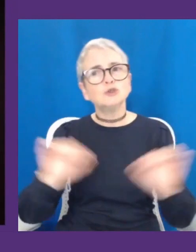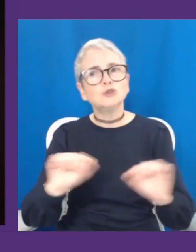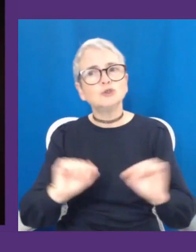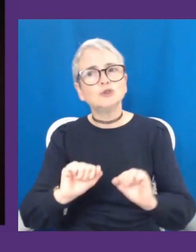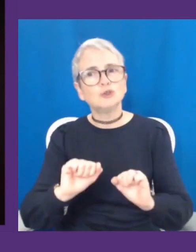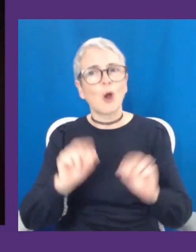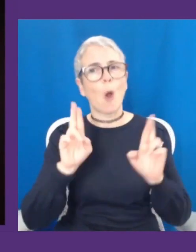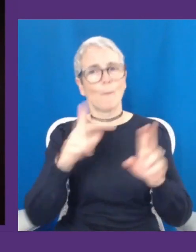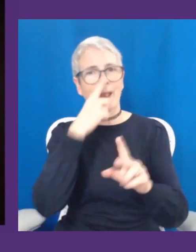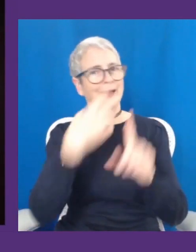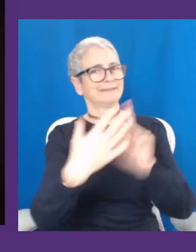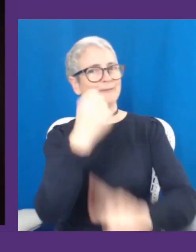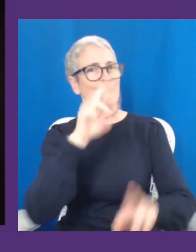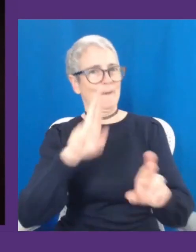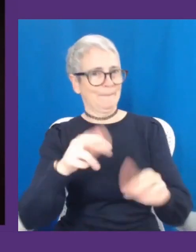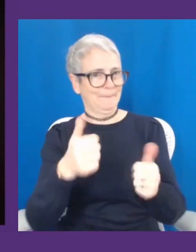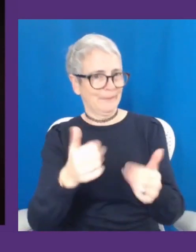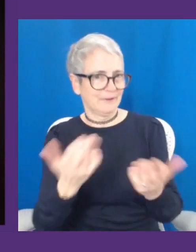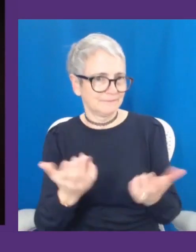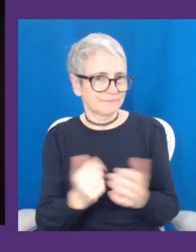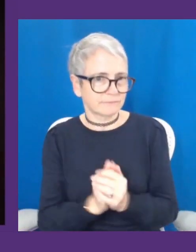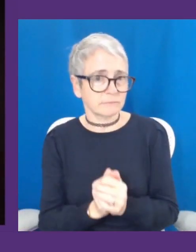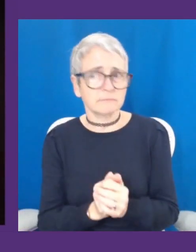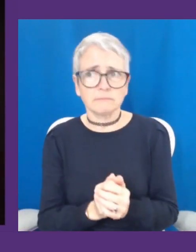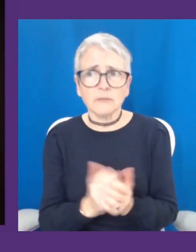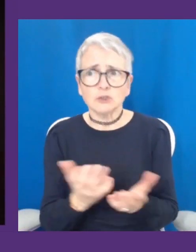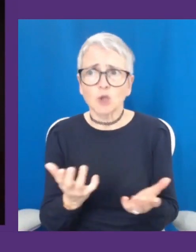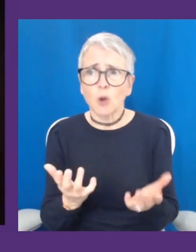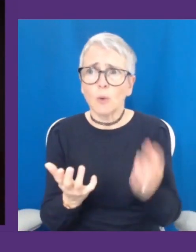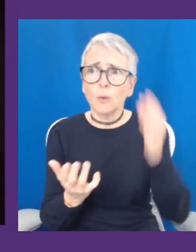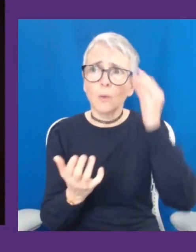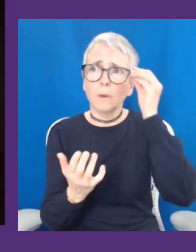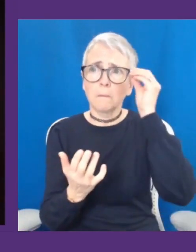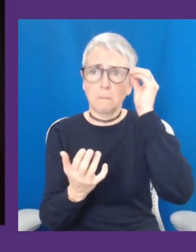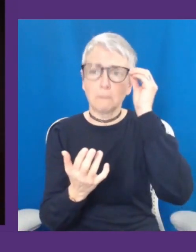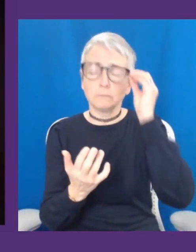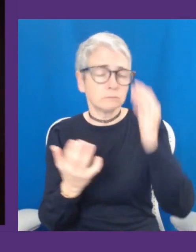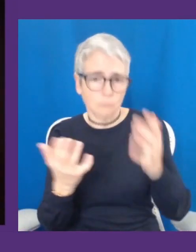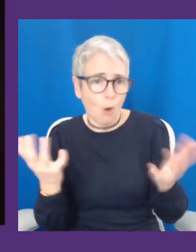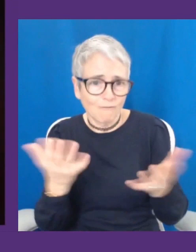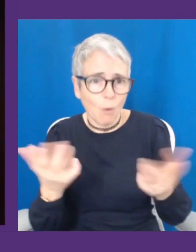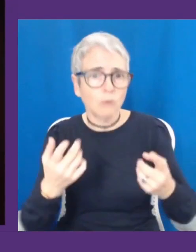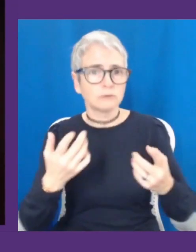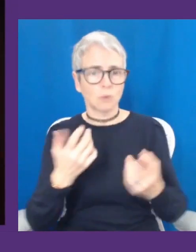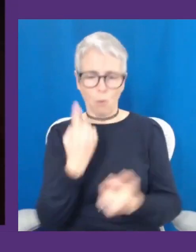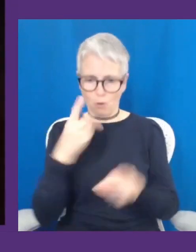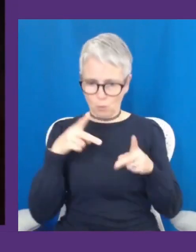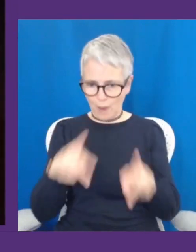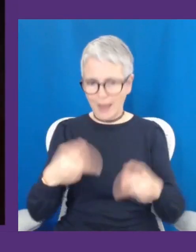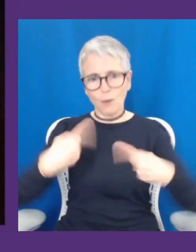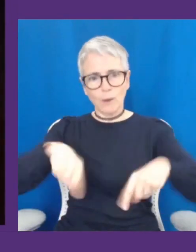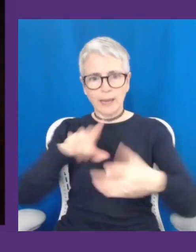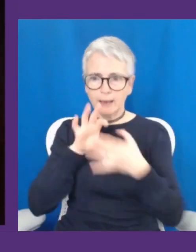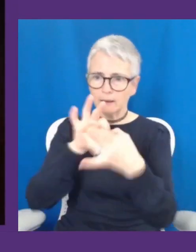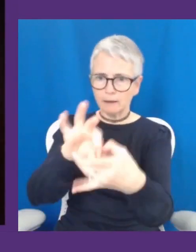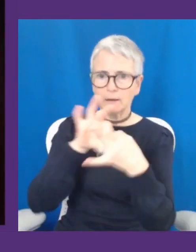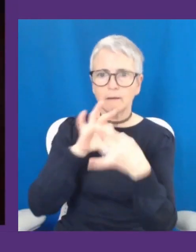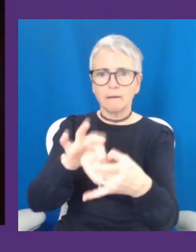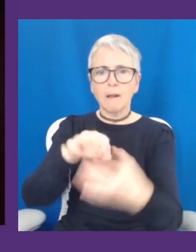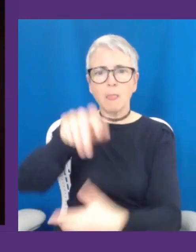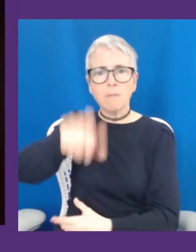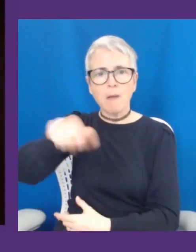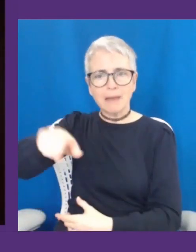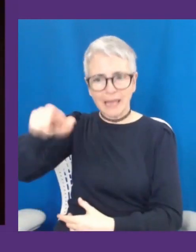that's about, of course, how we communicate with the public and access services and all of that, but it's also about